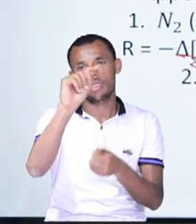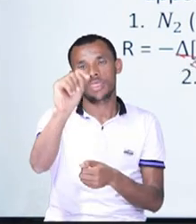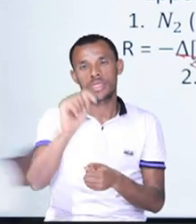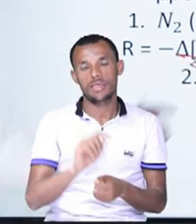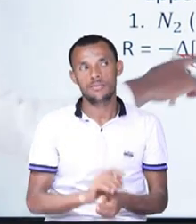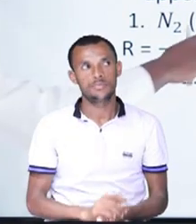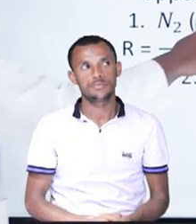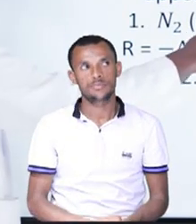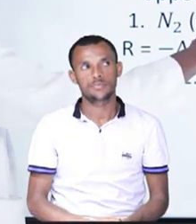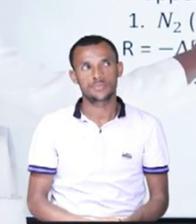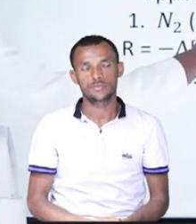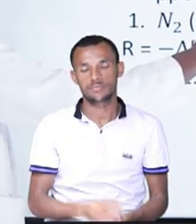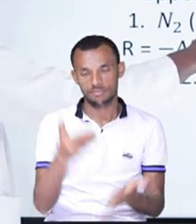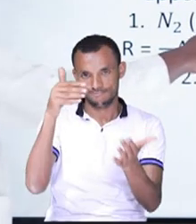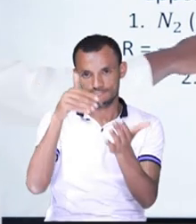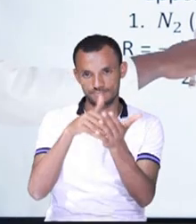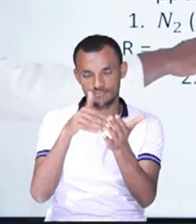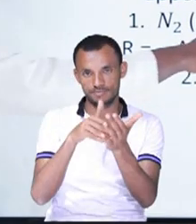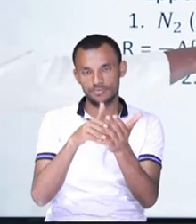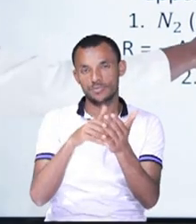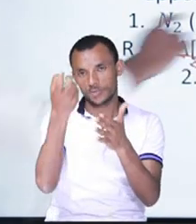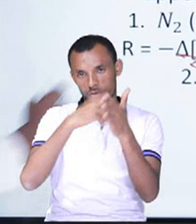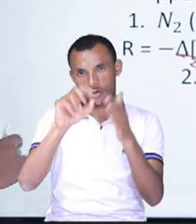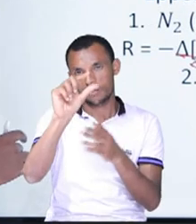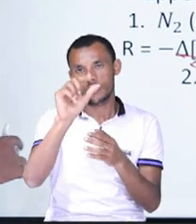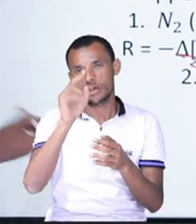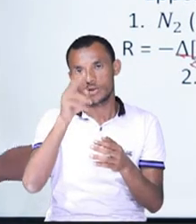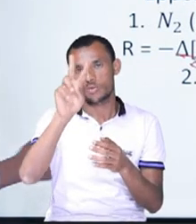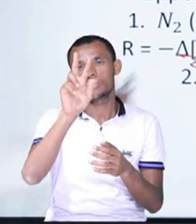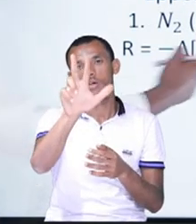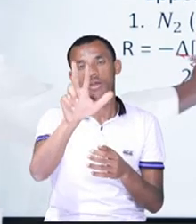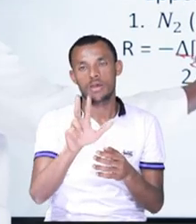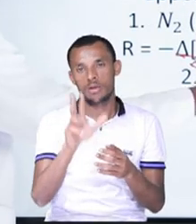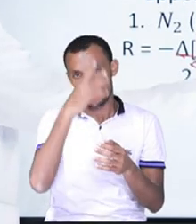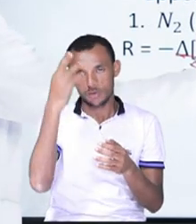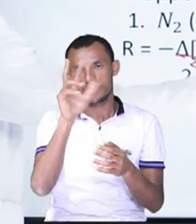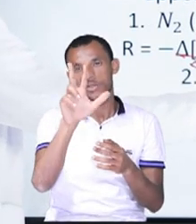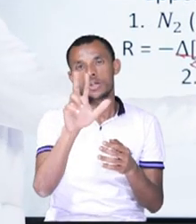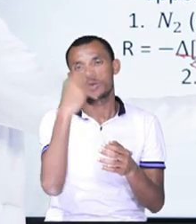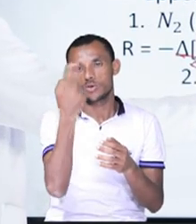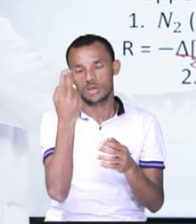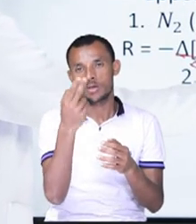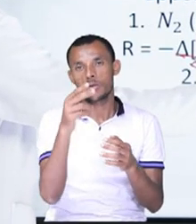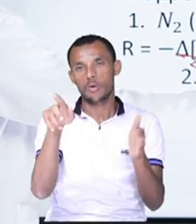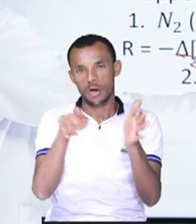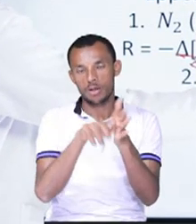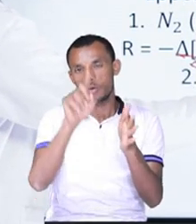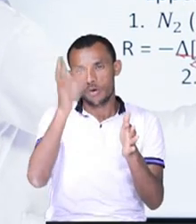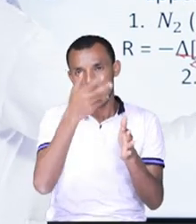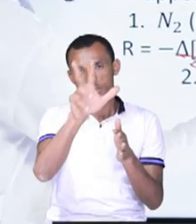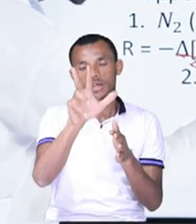T. Again, coefficient of H2 is 3. Because of 3, uses minus 1 over 3,